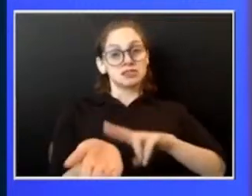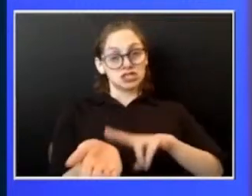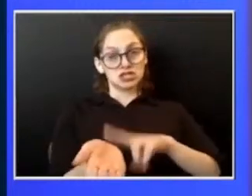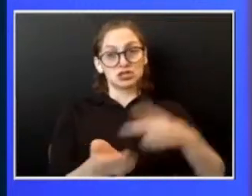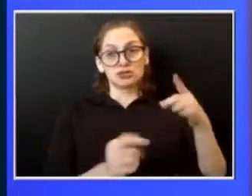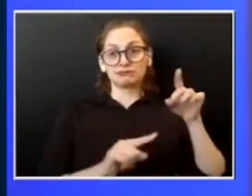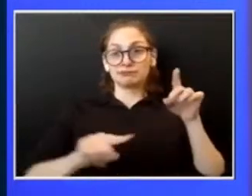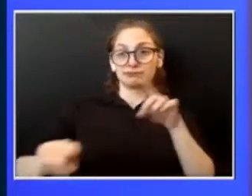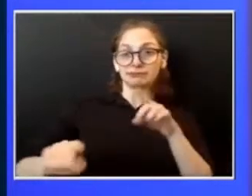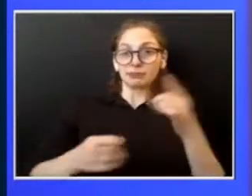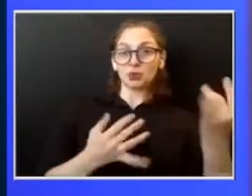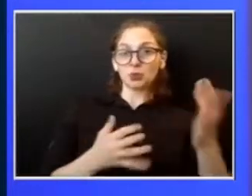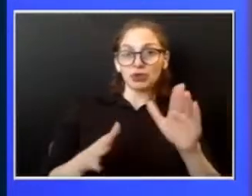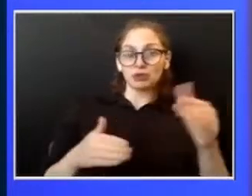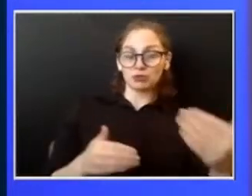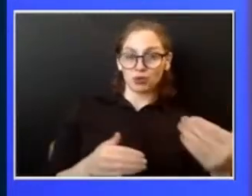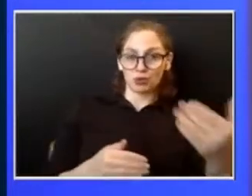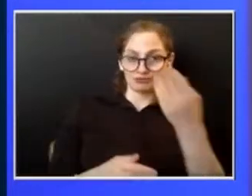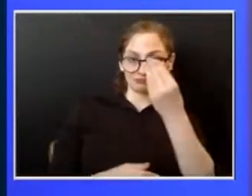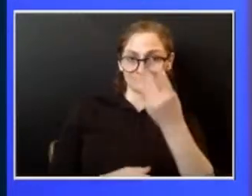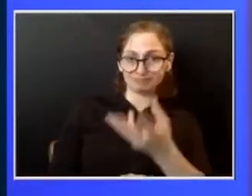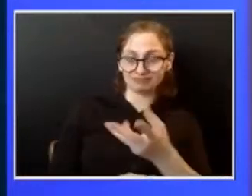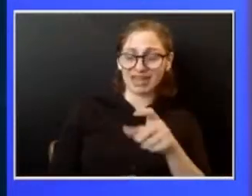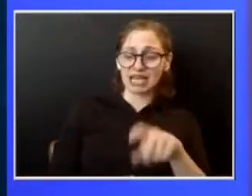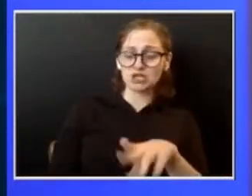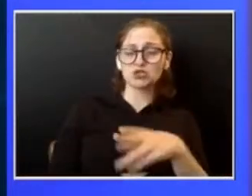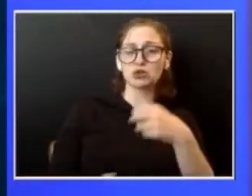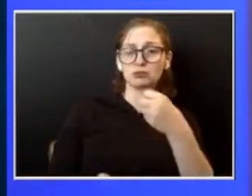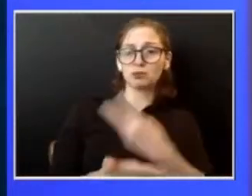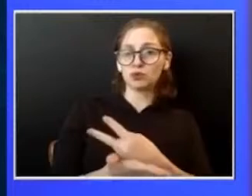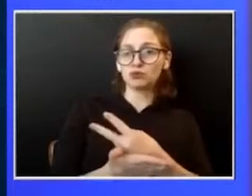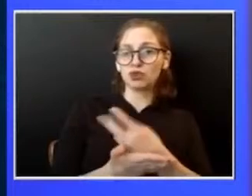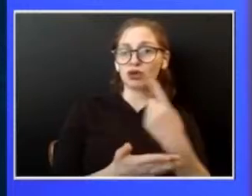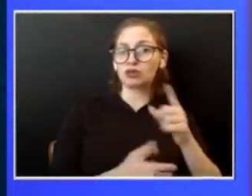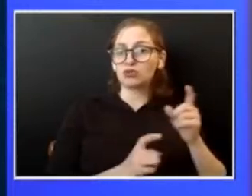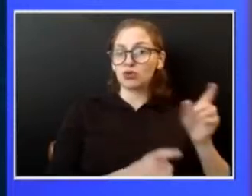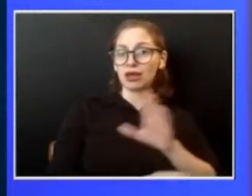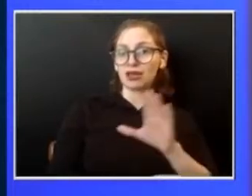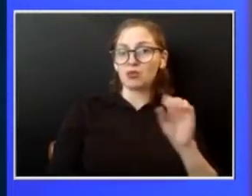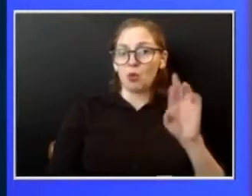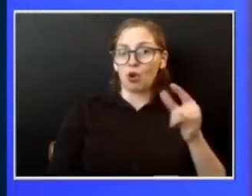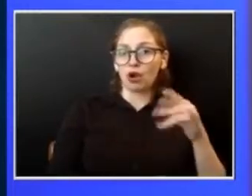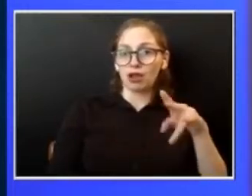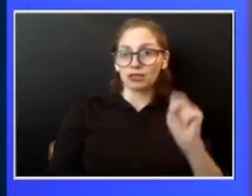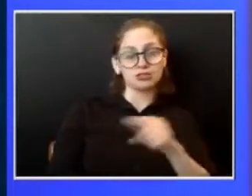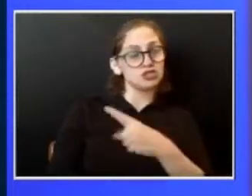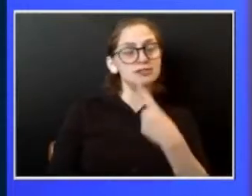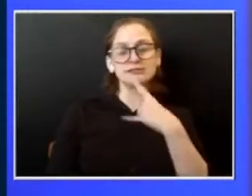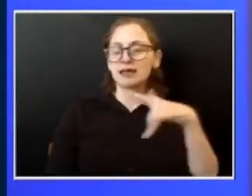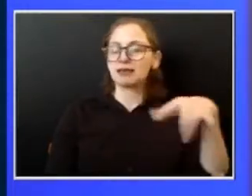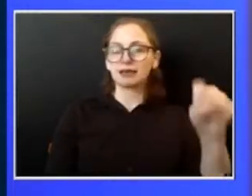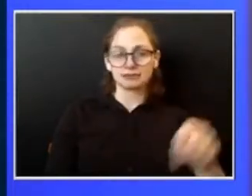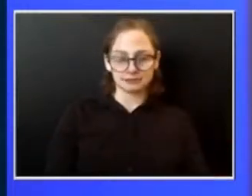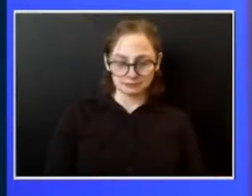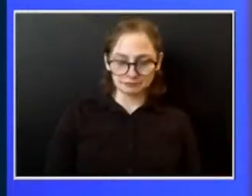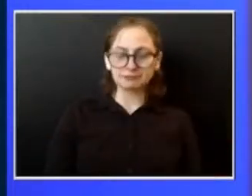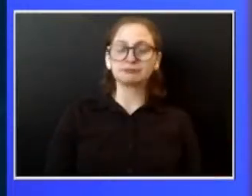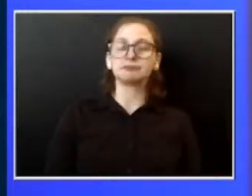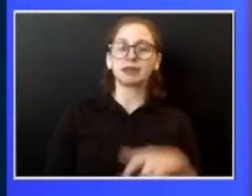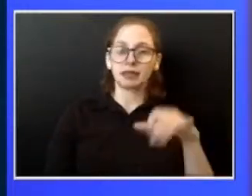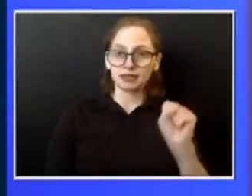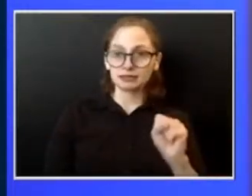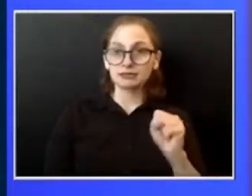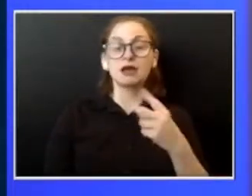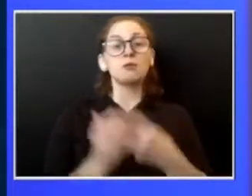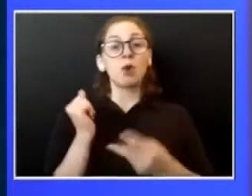her, I need your approval for donating his organs. And she says, yes, by all means. Both of his kidneys saved